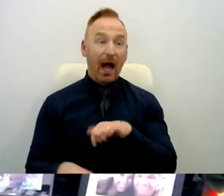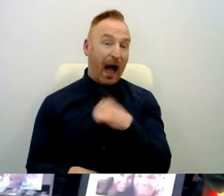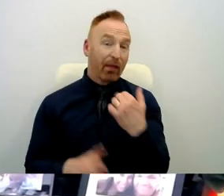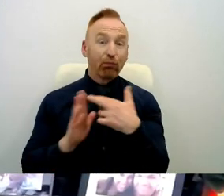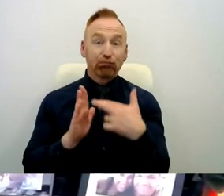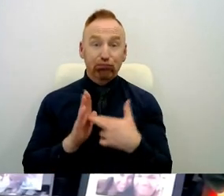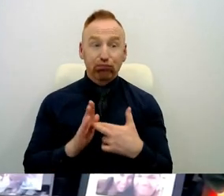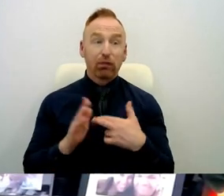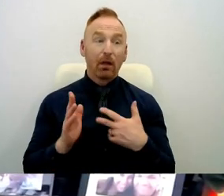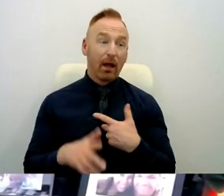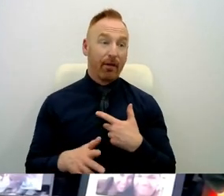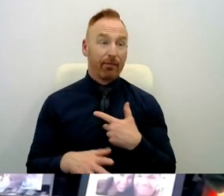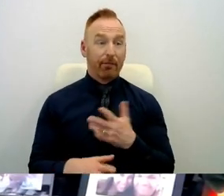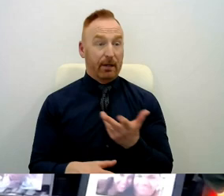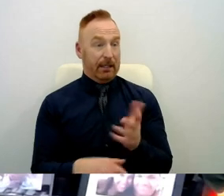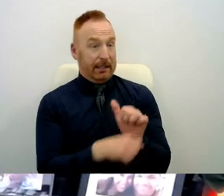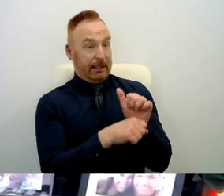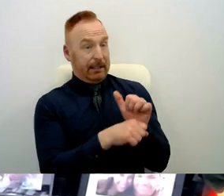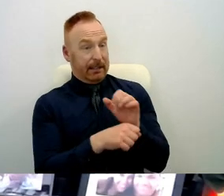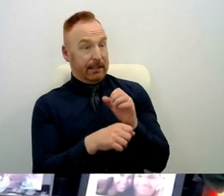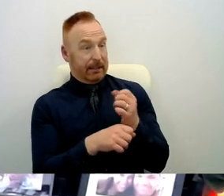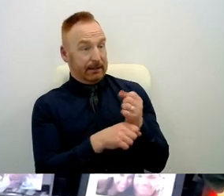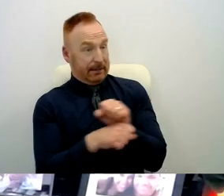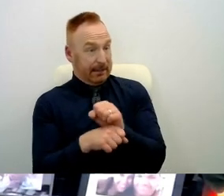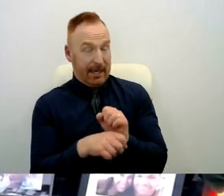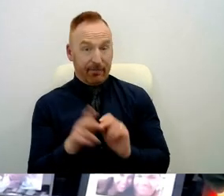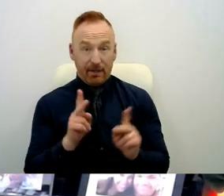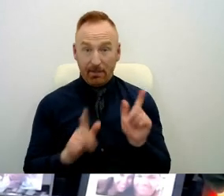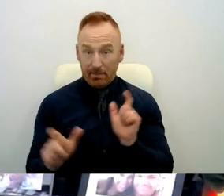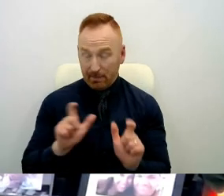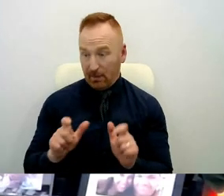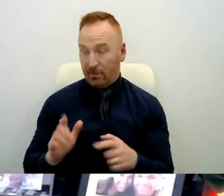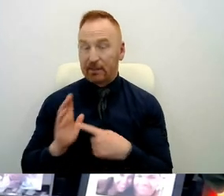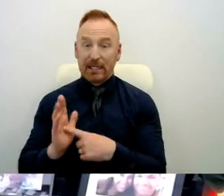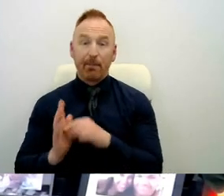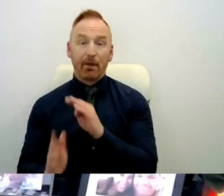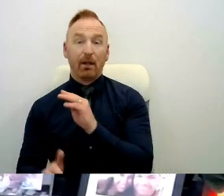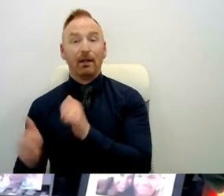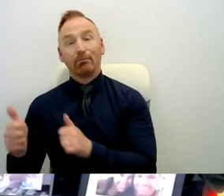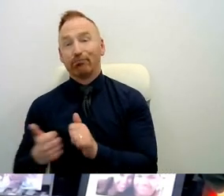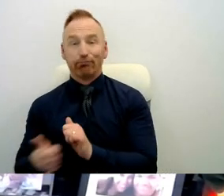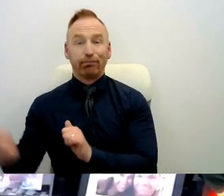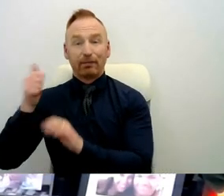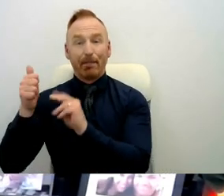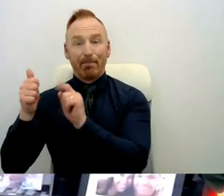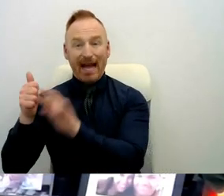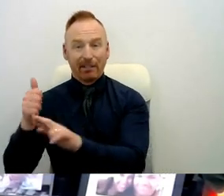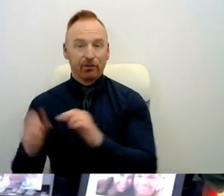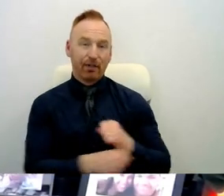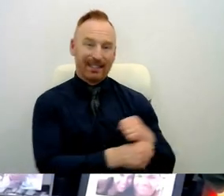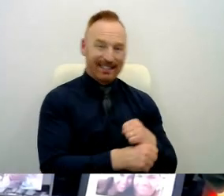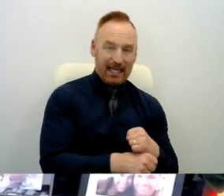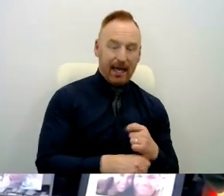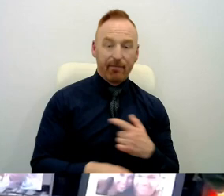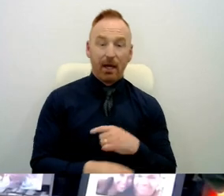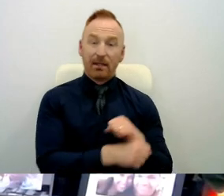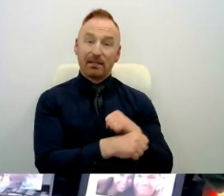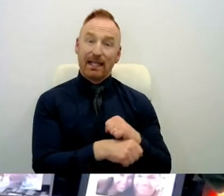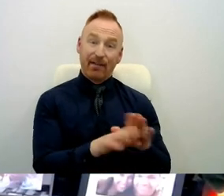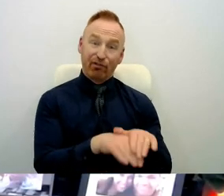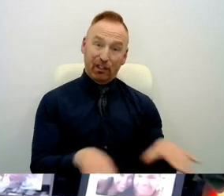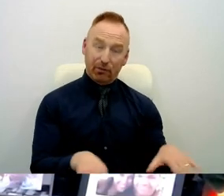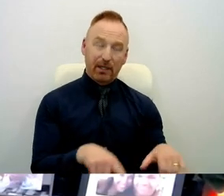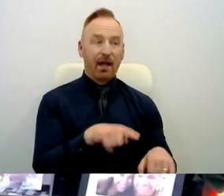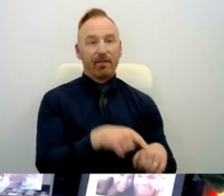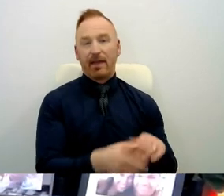regulated other aspects of the lives of enslaved persons, such as relations between master and slave and the status of slave children, which was that they would take